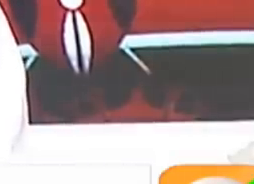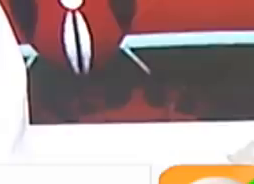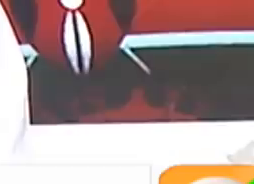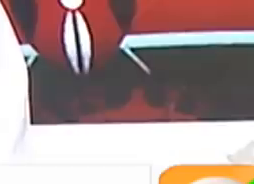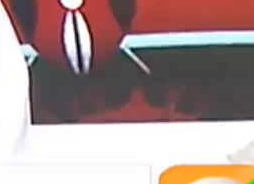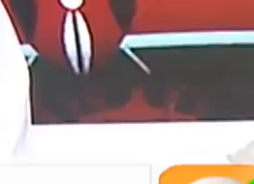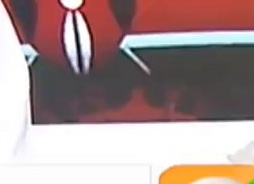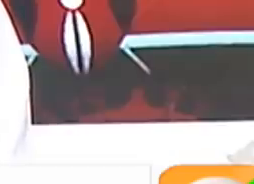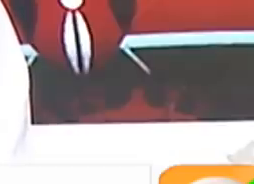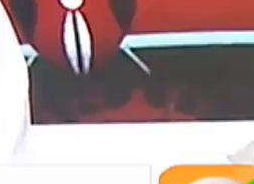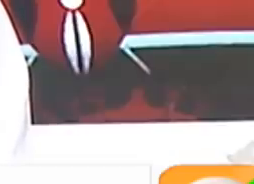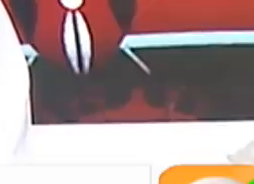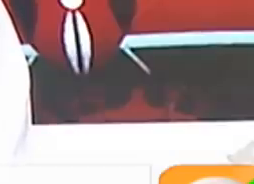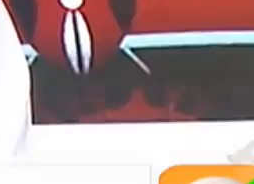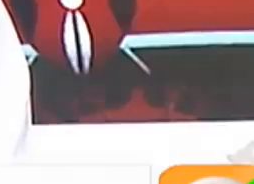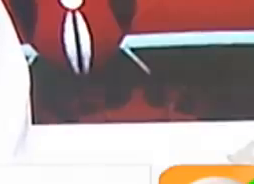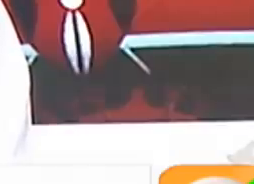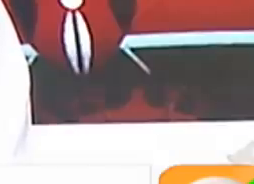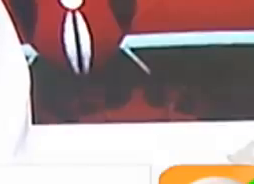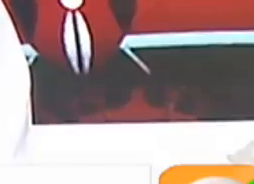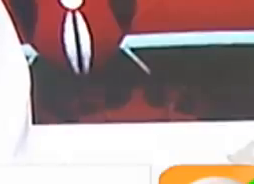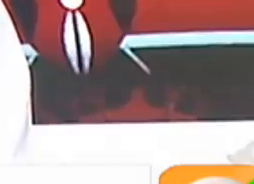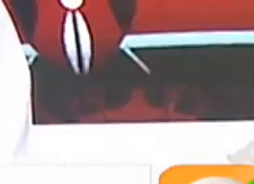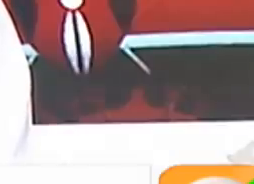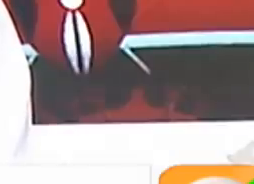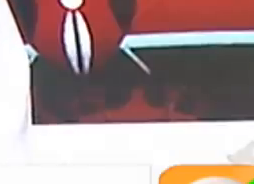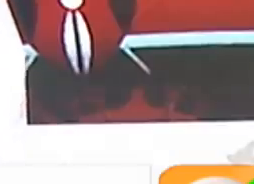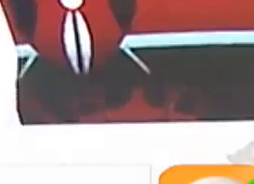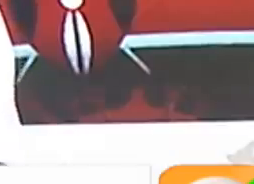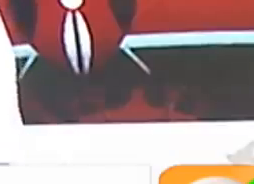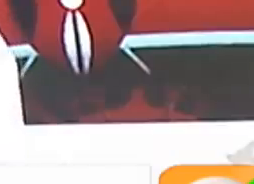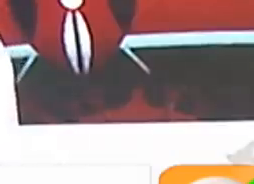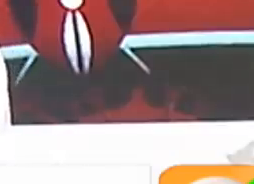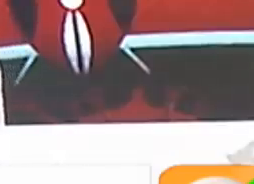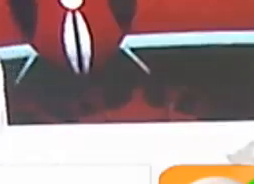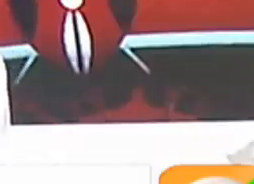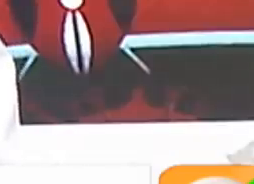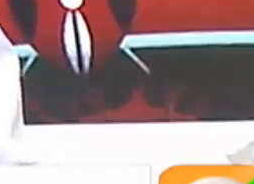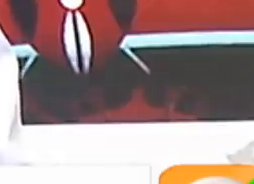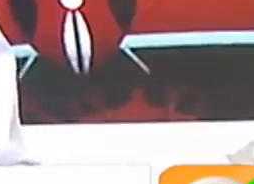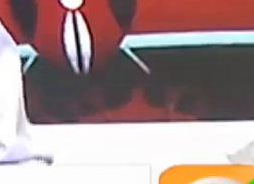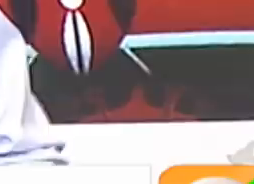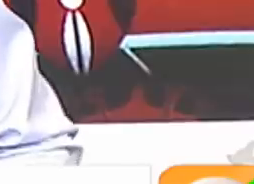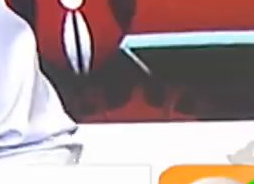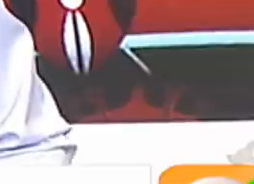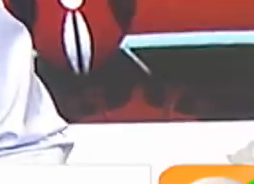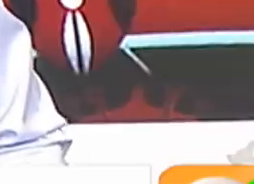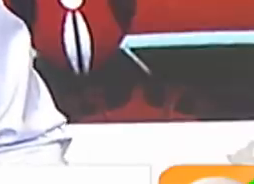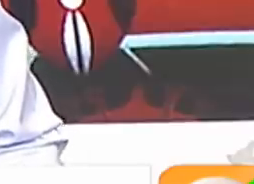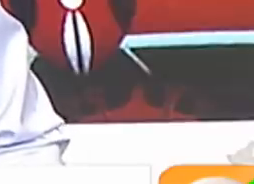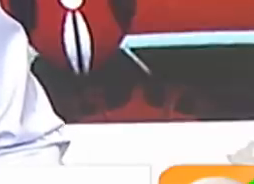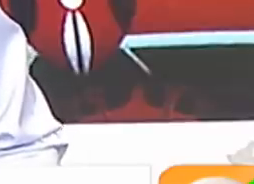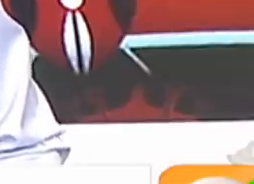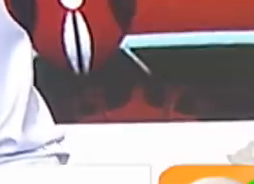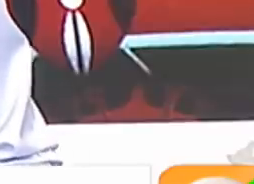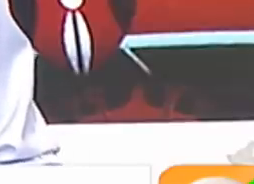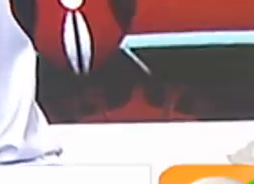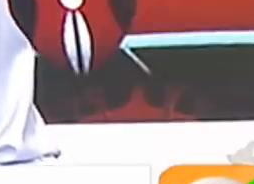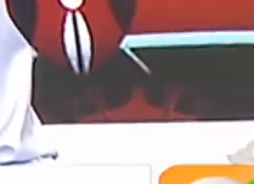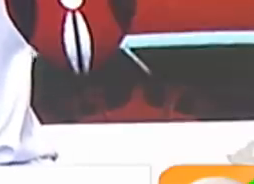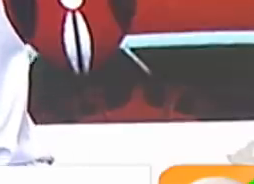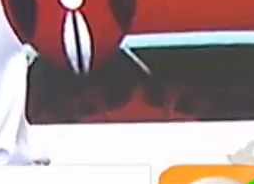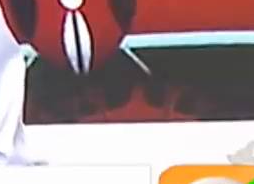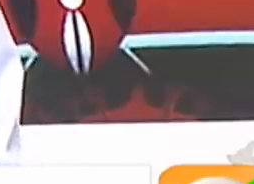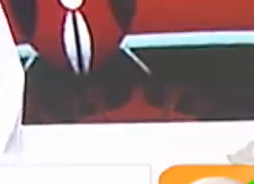thinking? Just look at the purge and party after party until there is no party. Also on the show, does someone